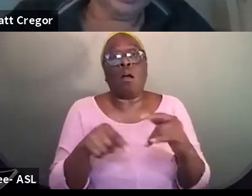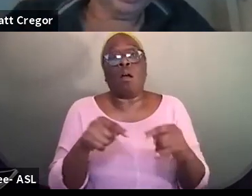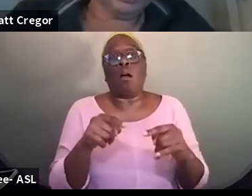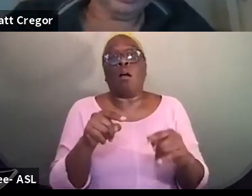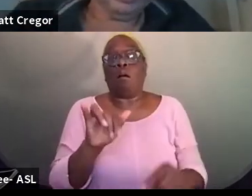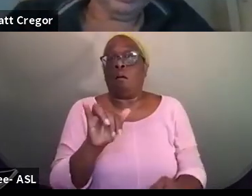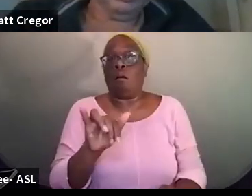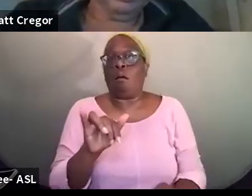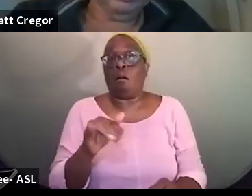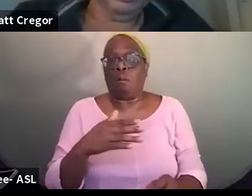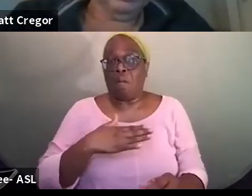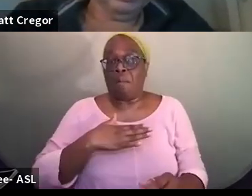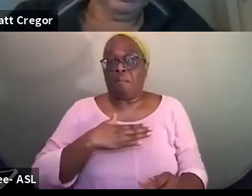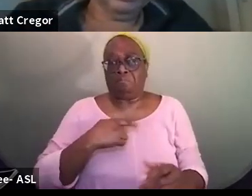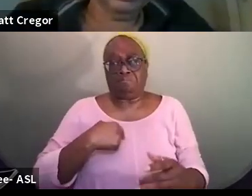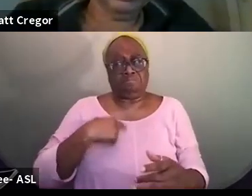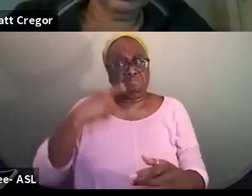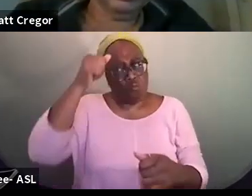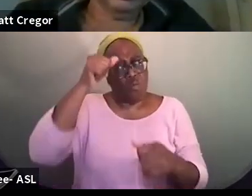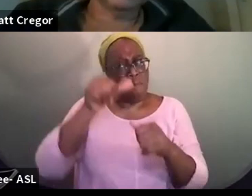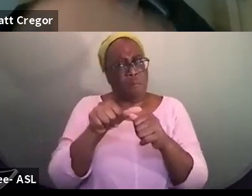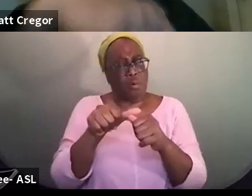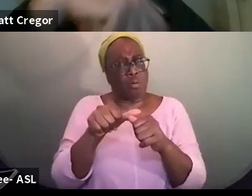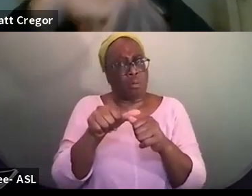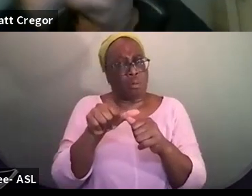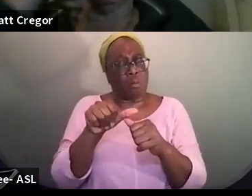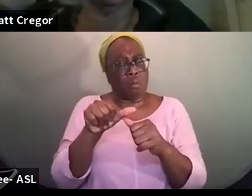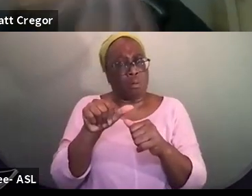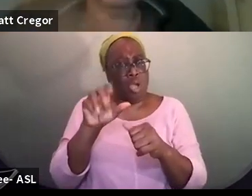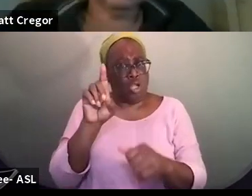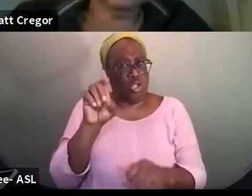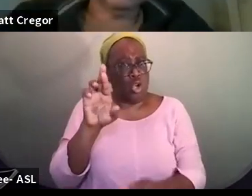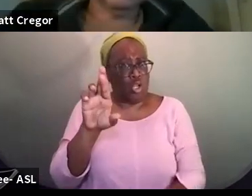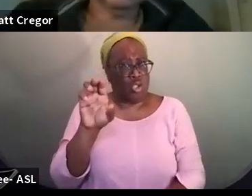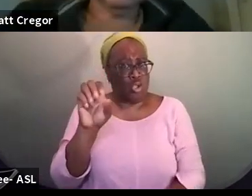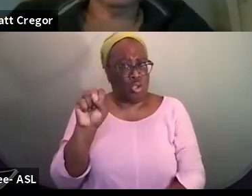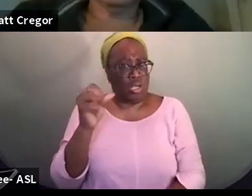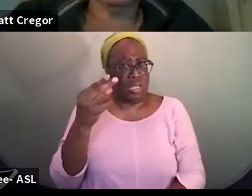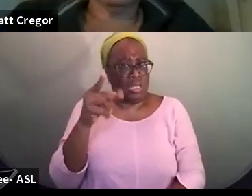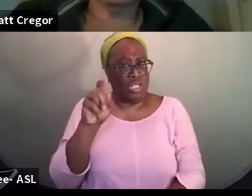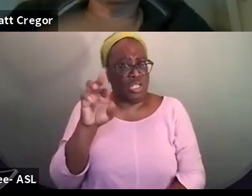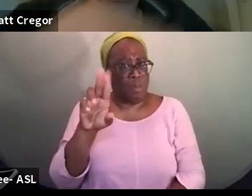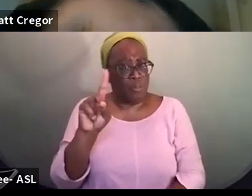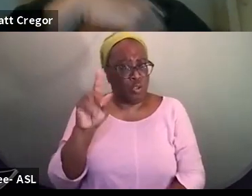recollection of Ms. Shepard's, Dr. Shepard's